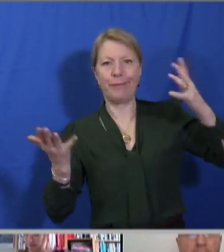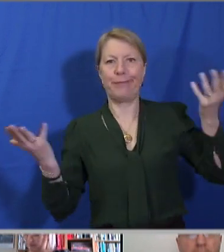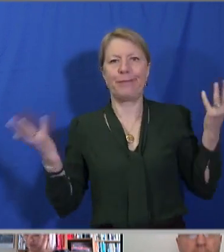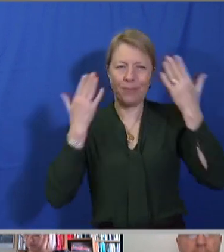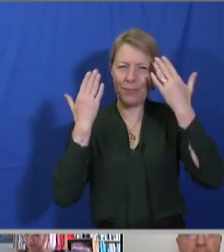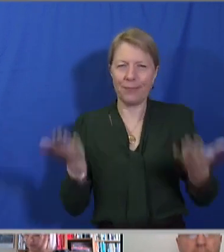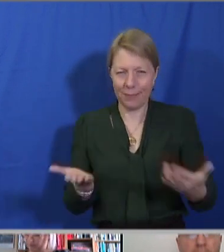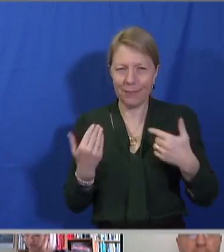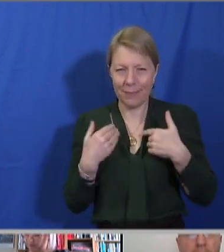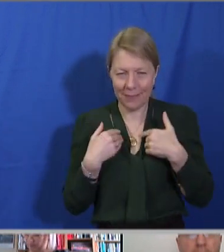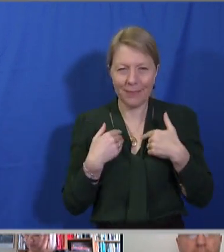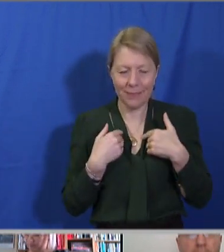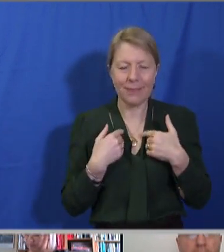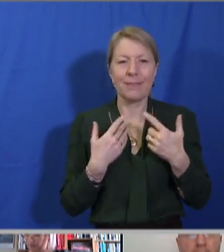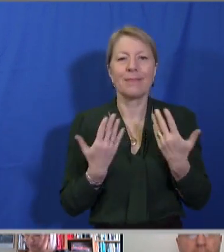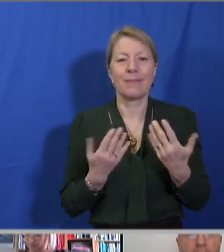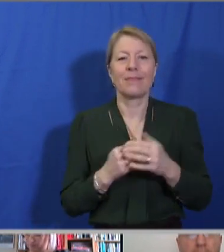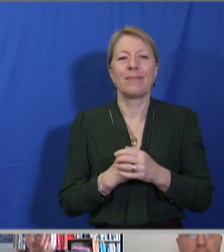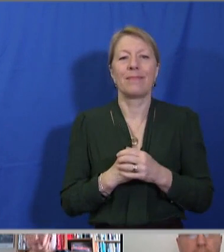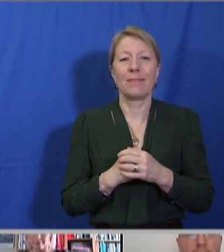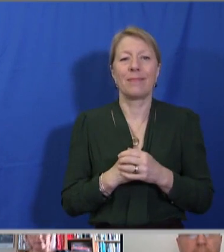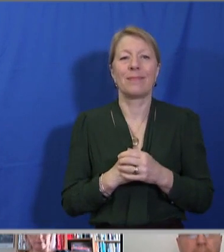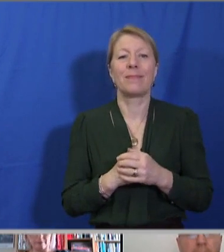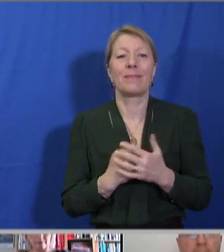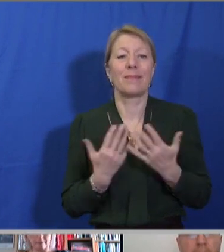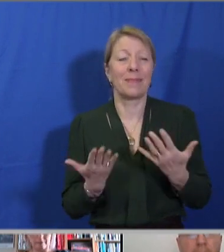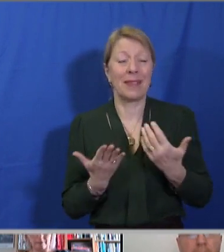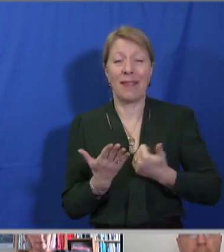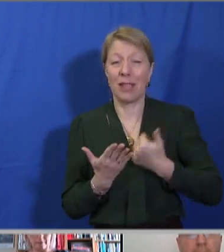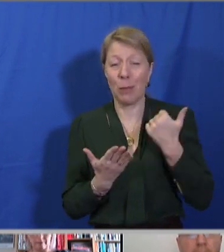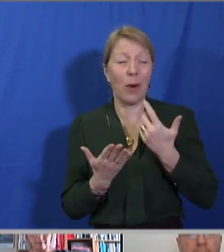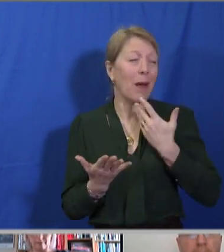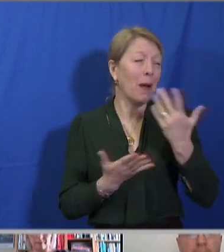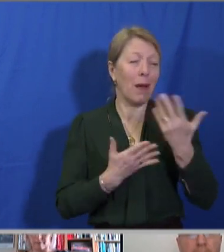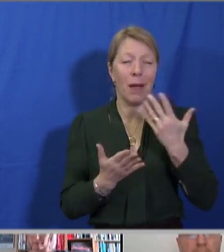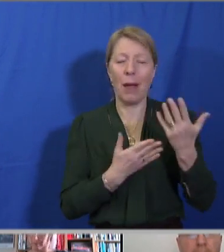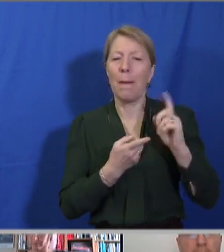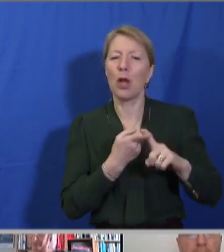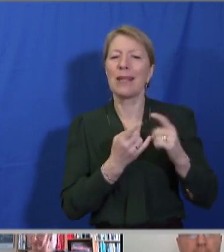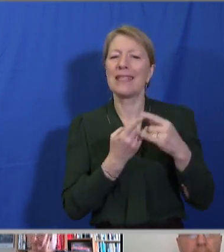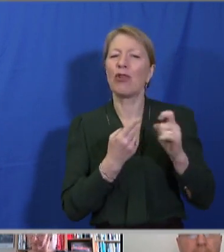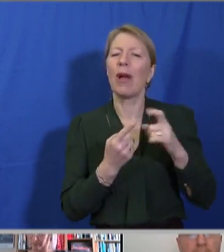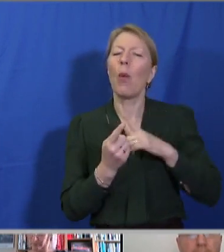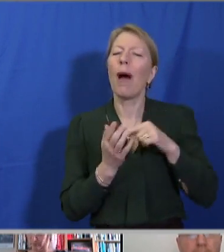went back to him this morning, actually. It says it's been backwards and forwards with the Permanent Secretary because he has challenged some of the